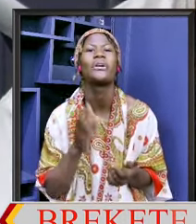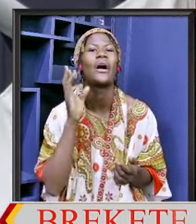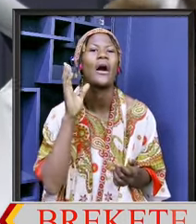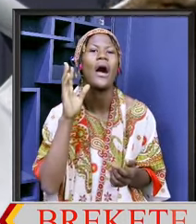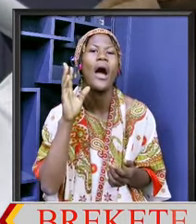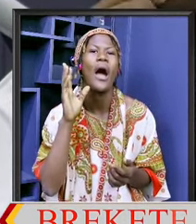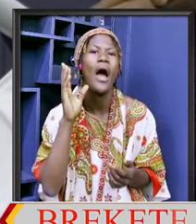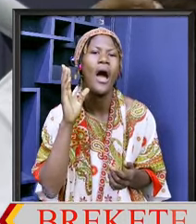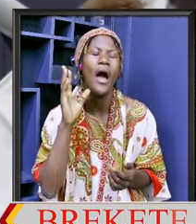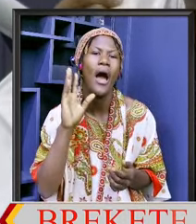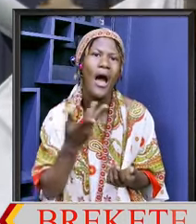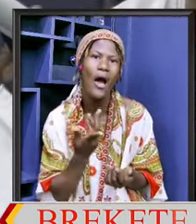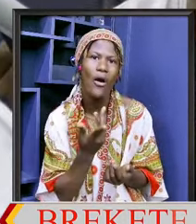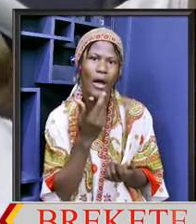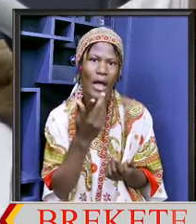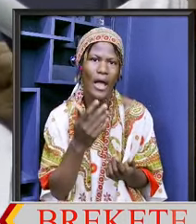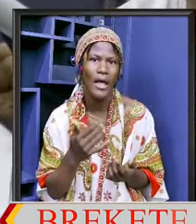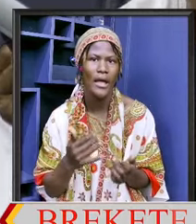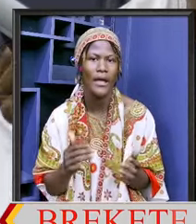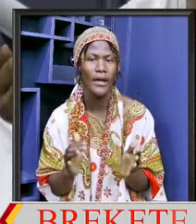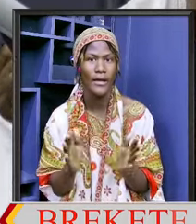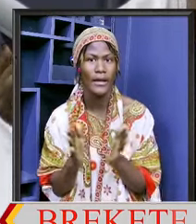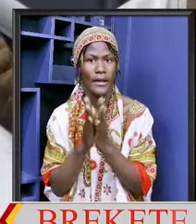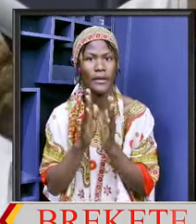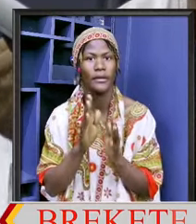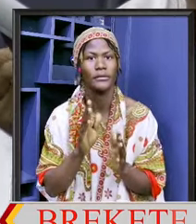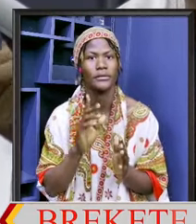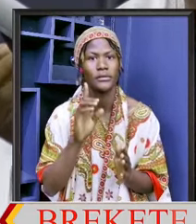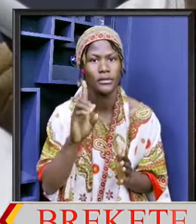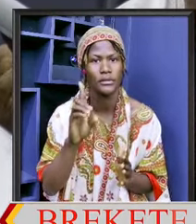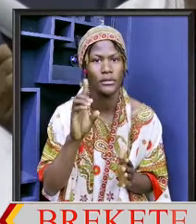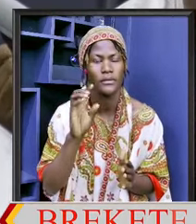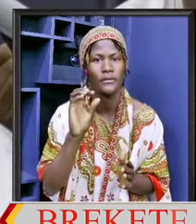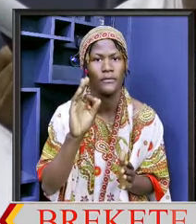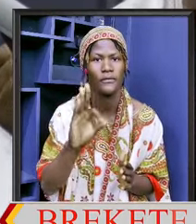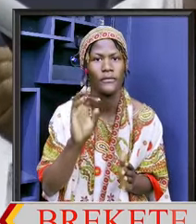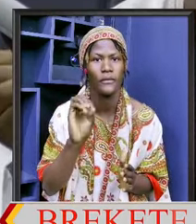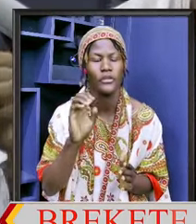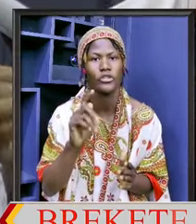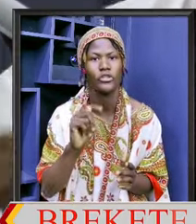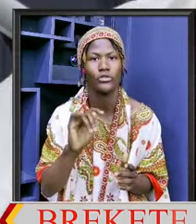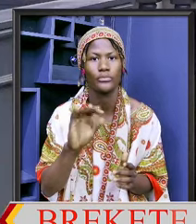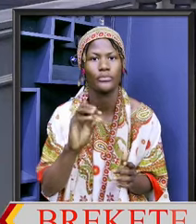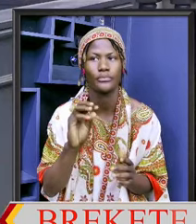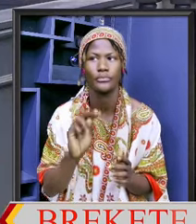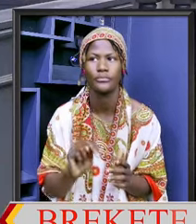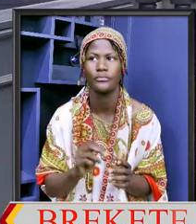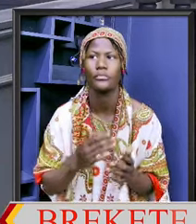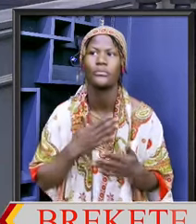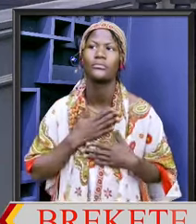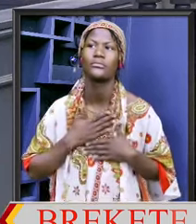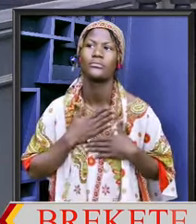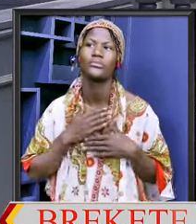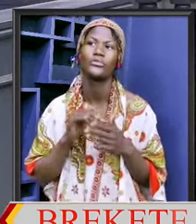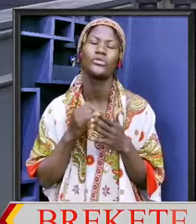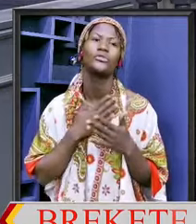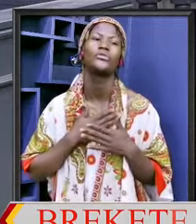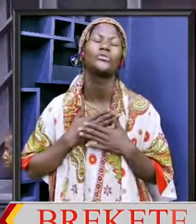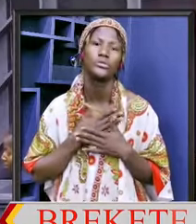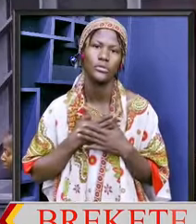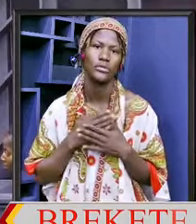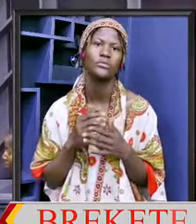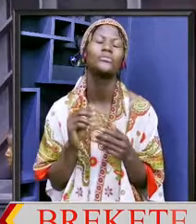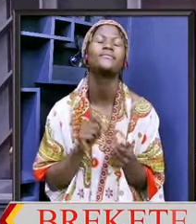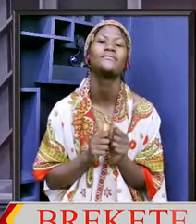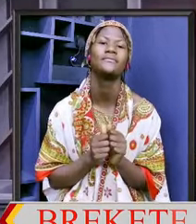out what was at the point. I was not even understanding. Yeah, you do well. Madam Josephine, carry your property, Dego. Thank you, my ordinary president. Sir, no problem. Please,